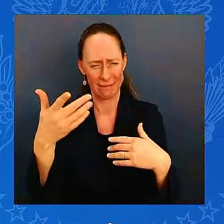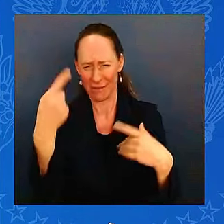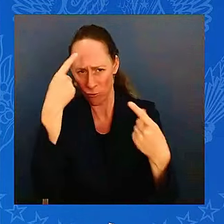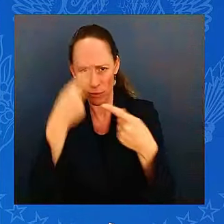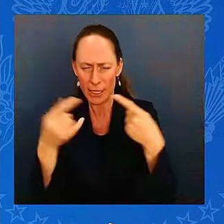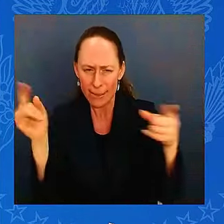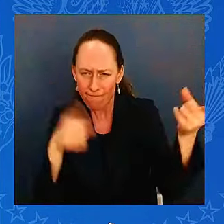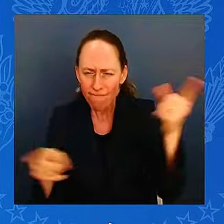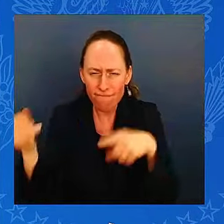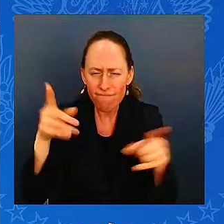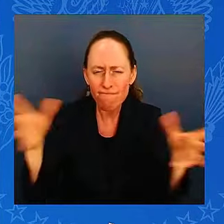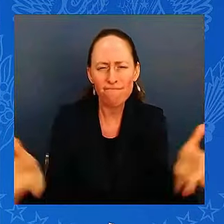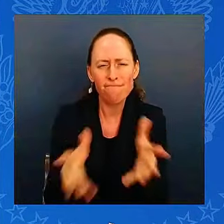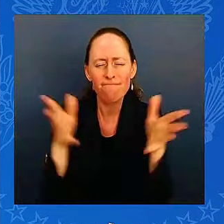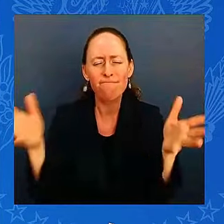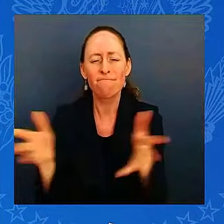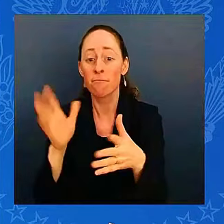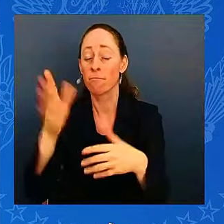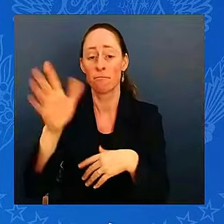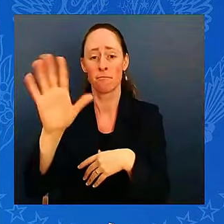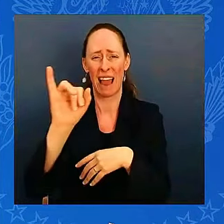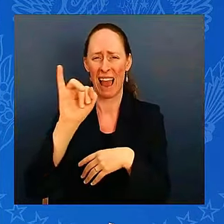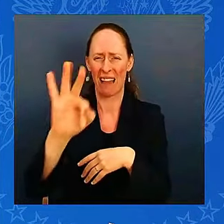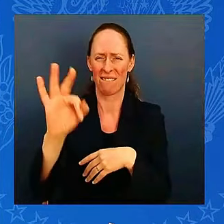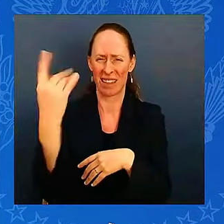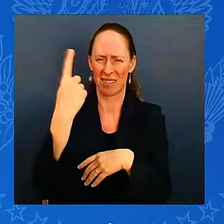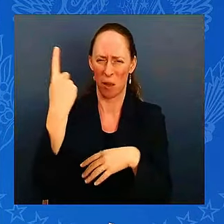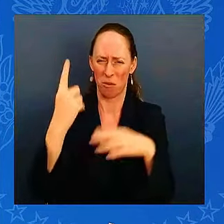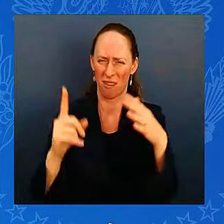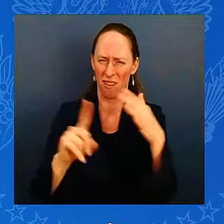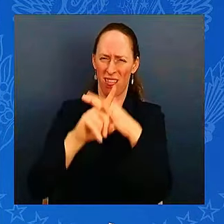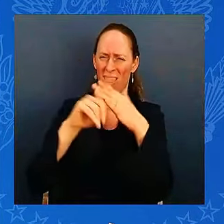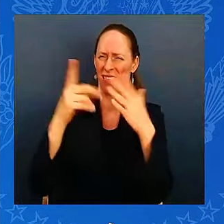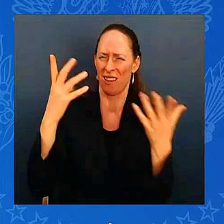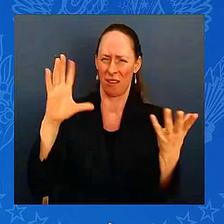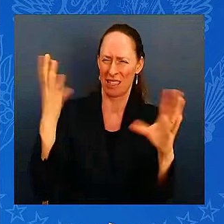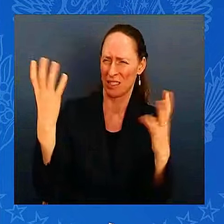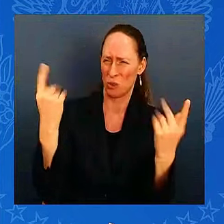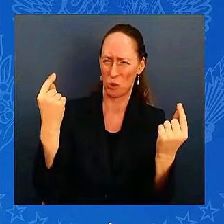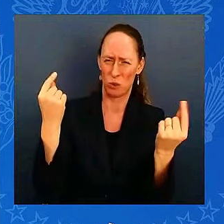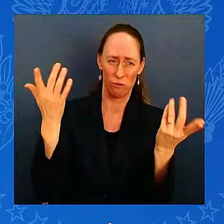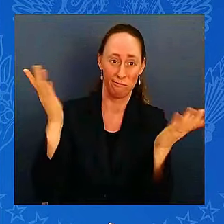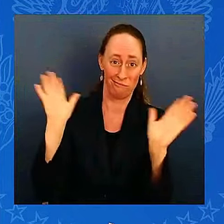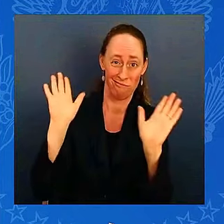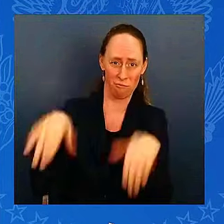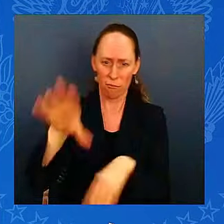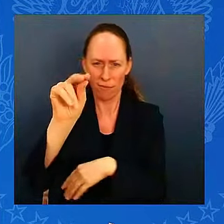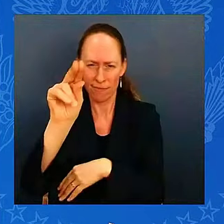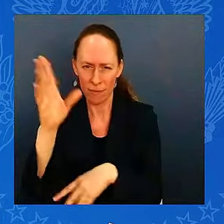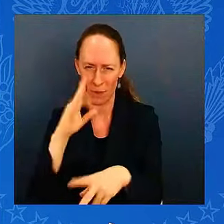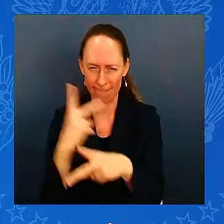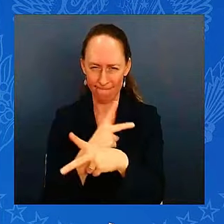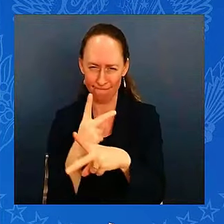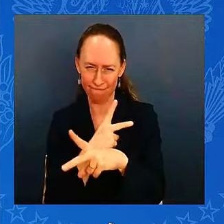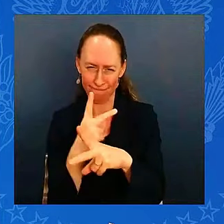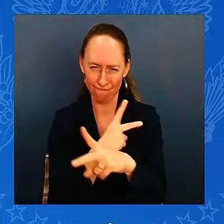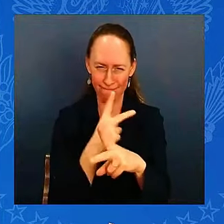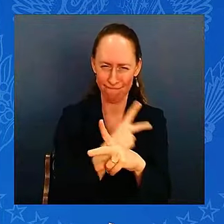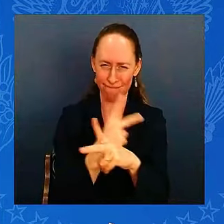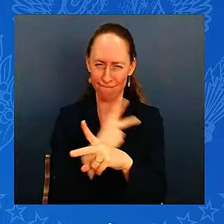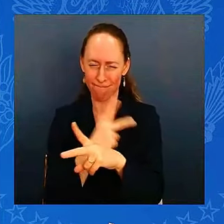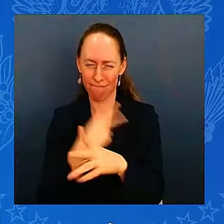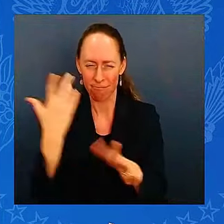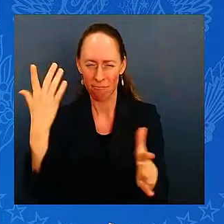or scope of problems. He focuses on finding and implementing solutions. He's done that